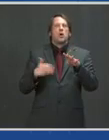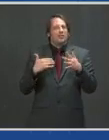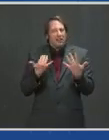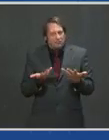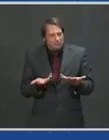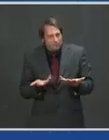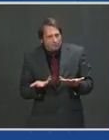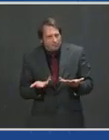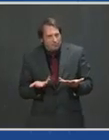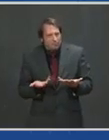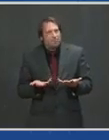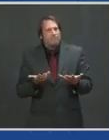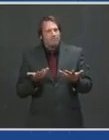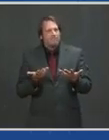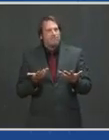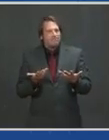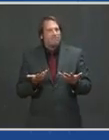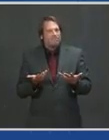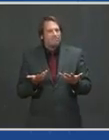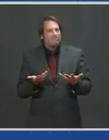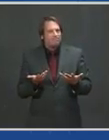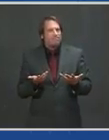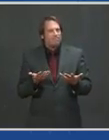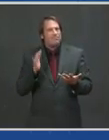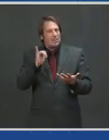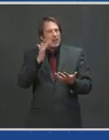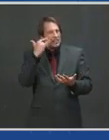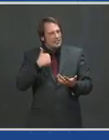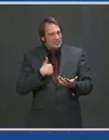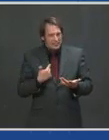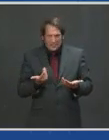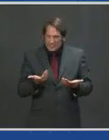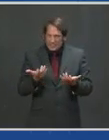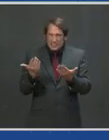That's why I brought back scientists into the White House.